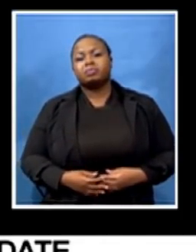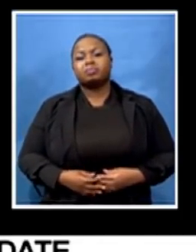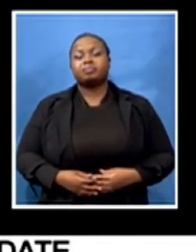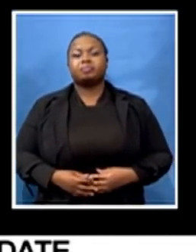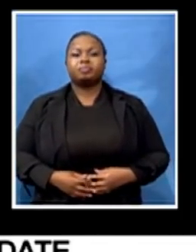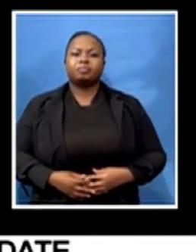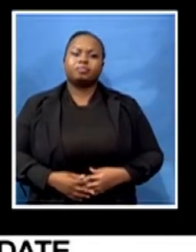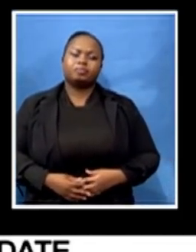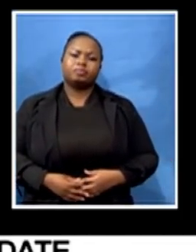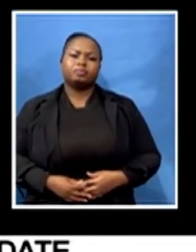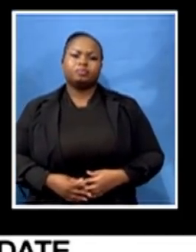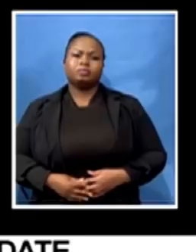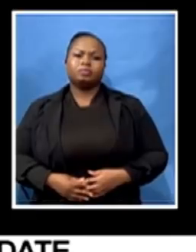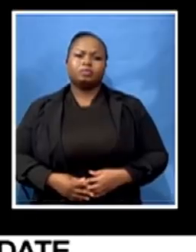madam.